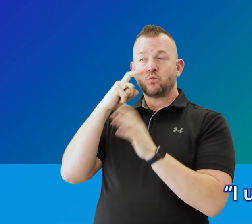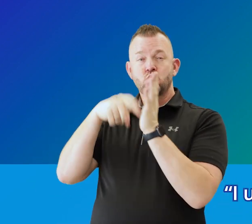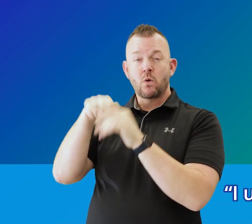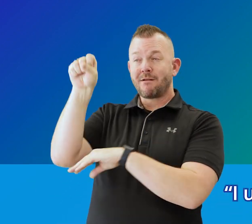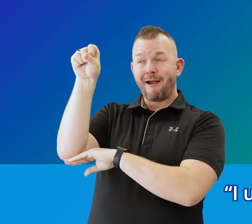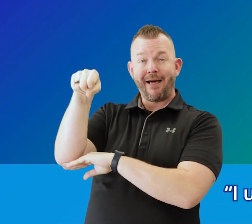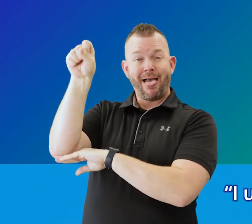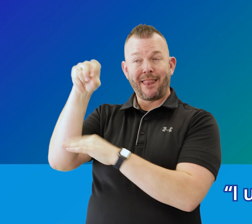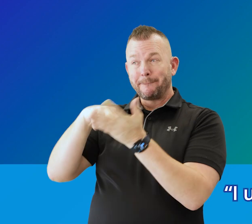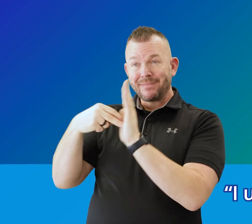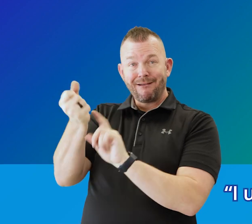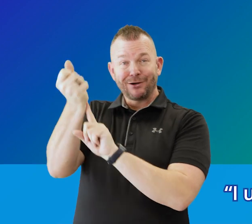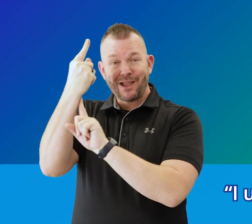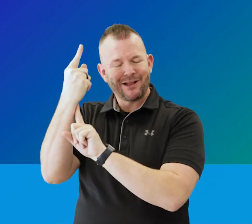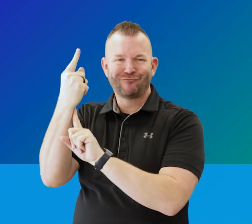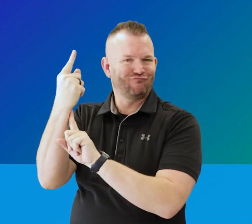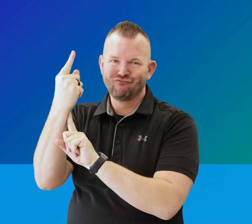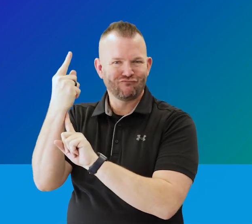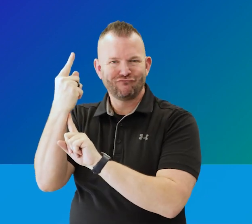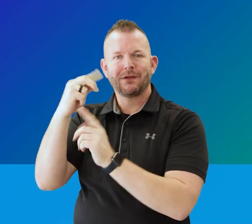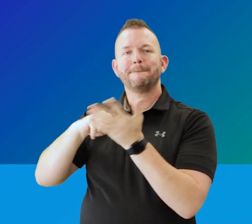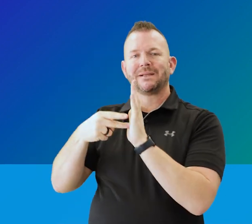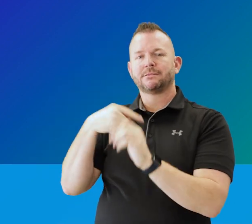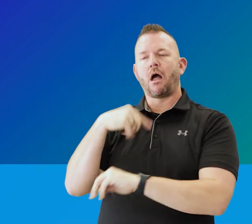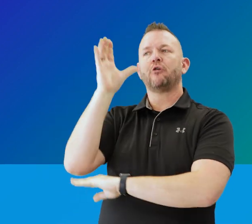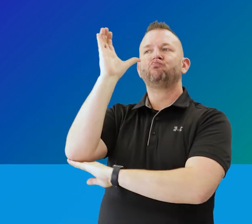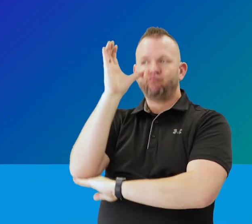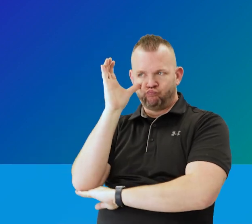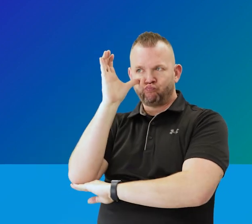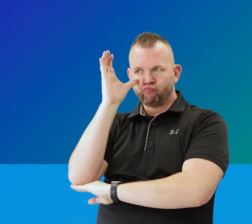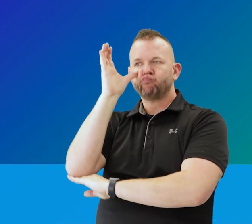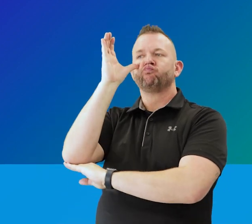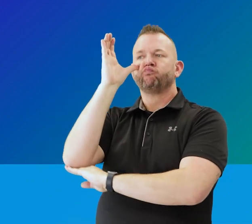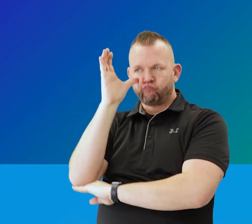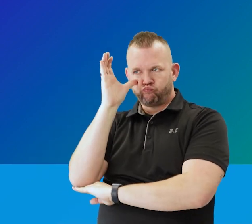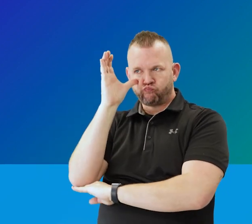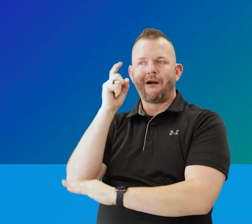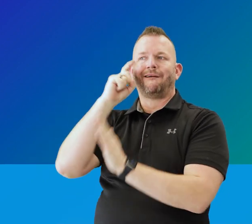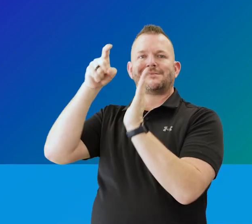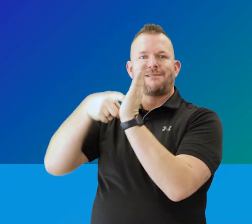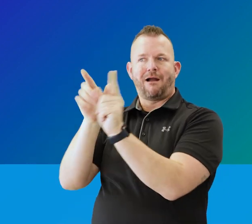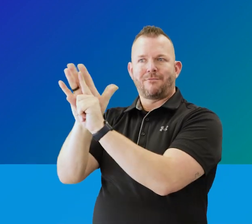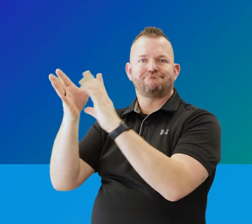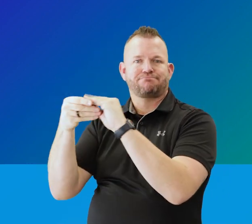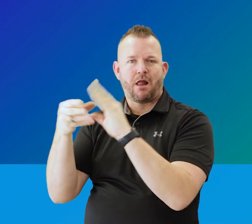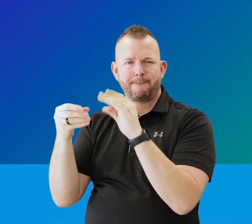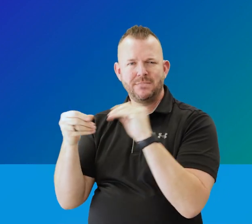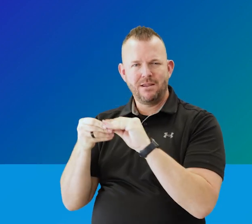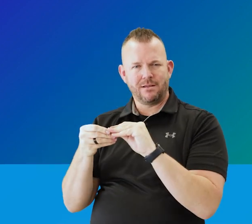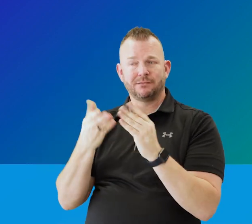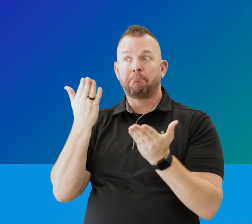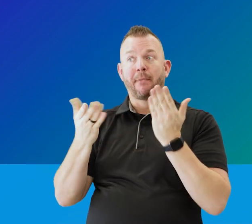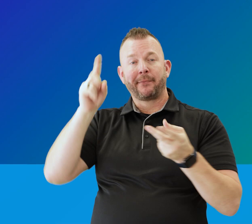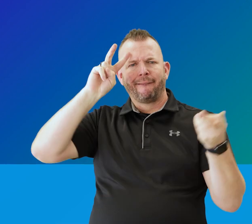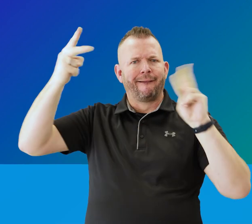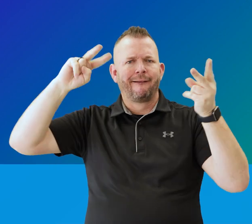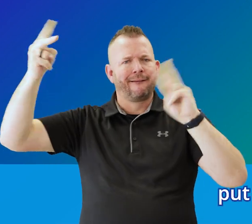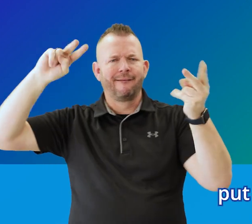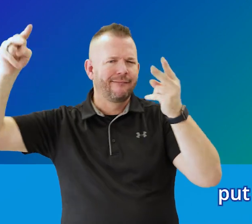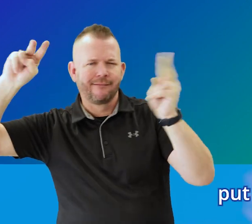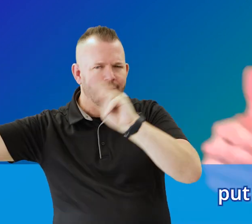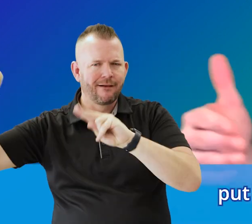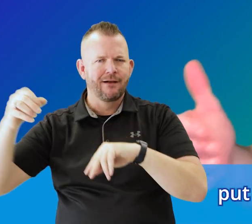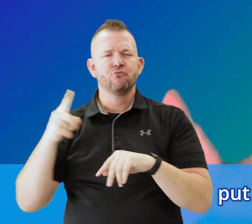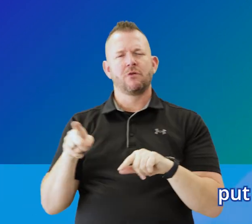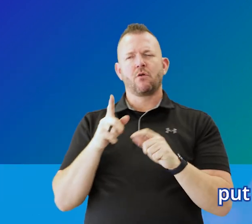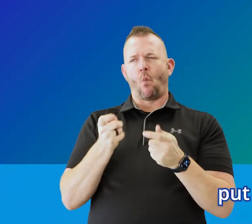mean I understand what you're saying, just that I'm listening. So if you suspect that perhaps understanding's not happening,